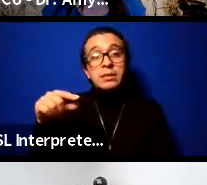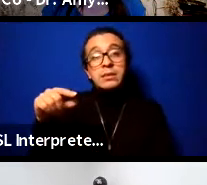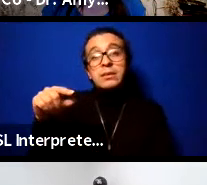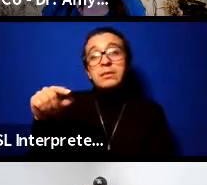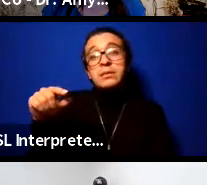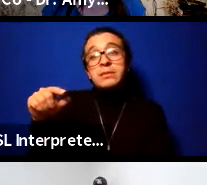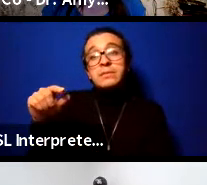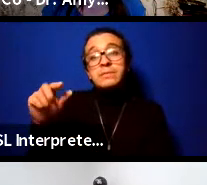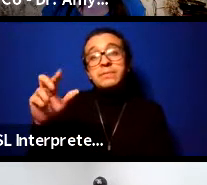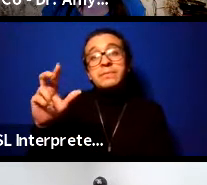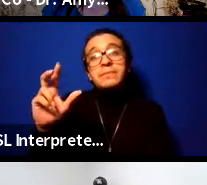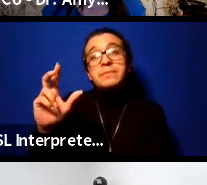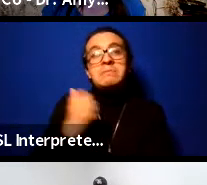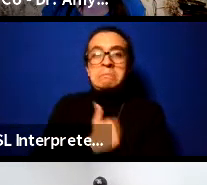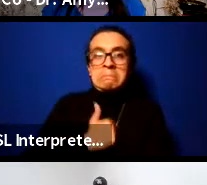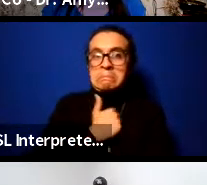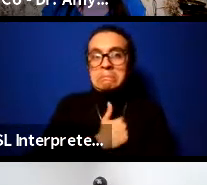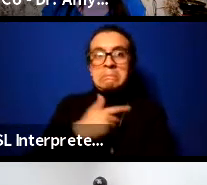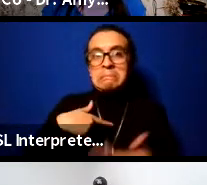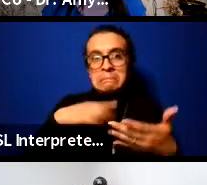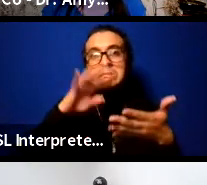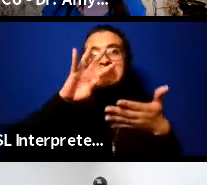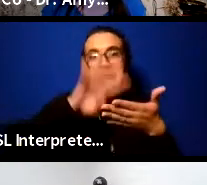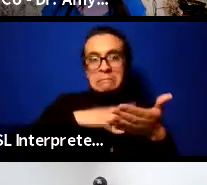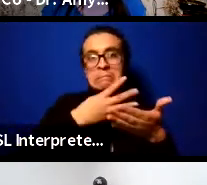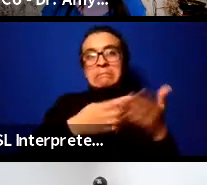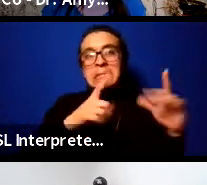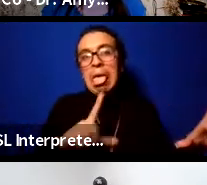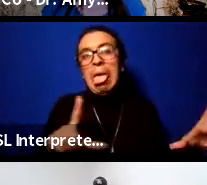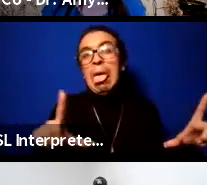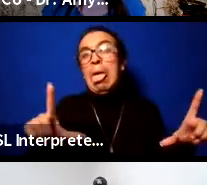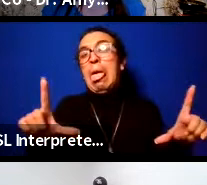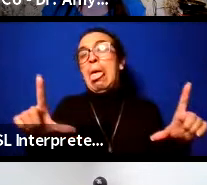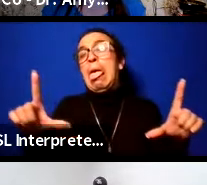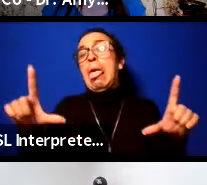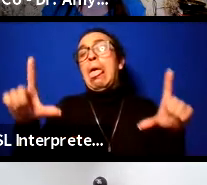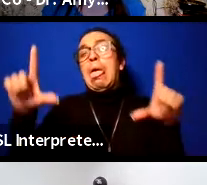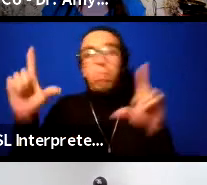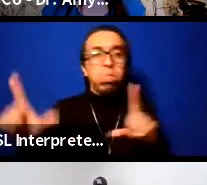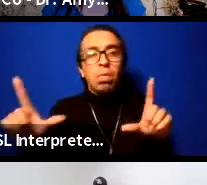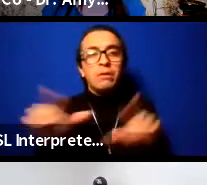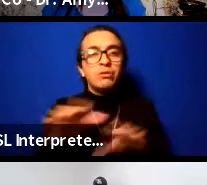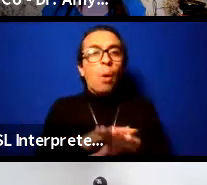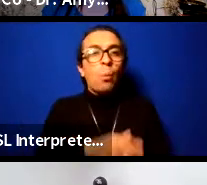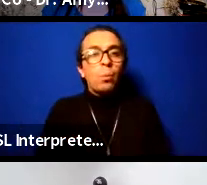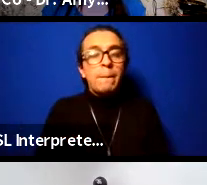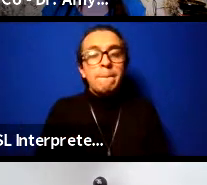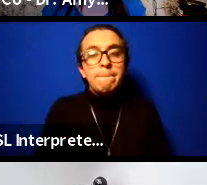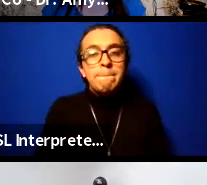Apologies here, it's taking just a minute to get the screen going.